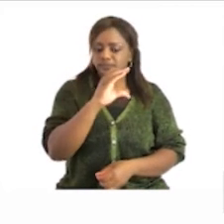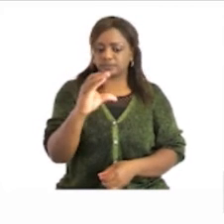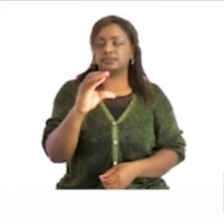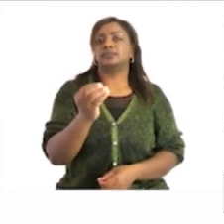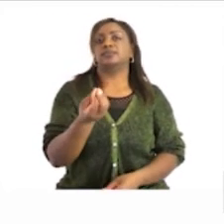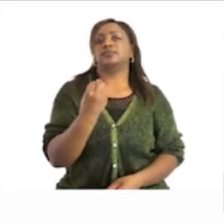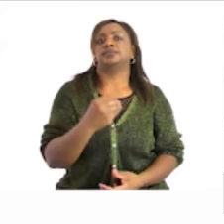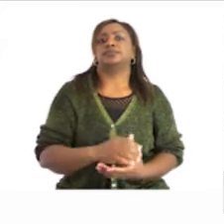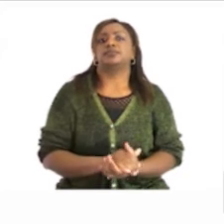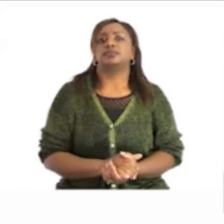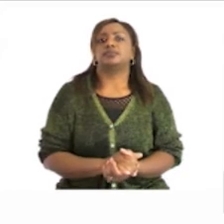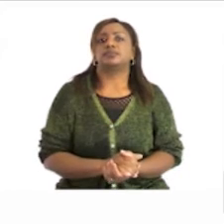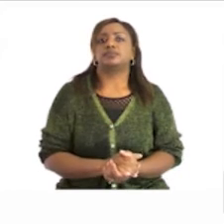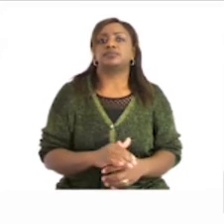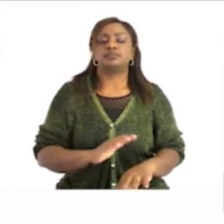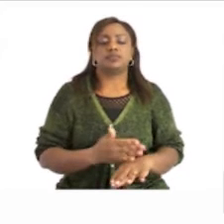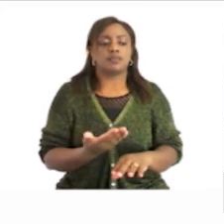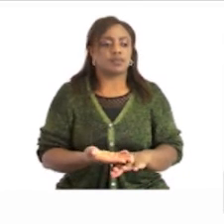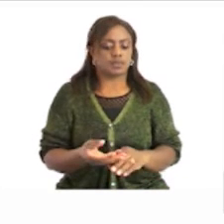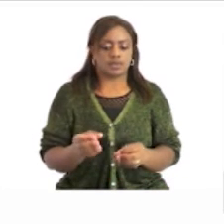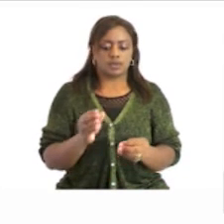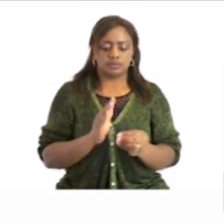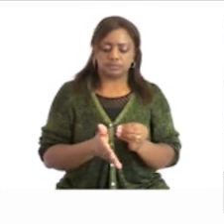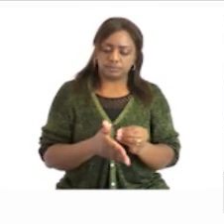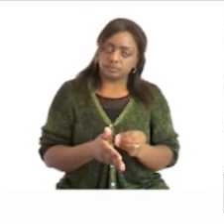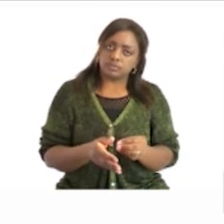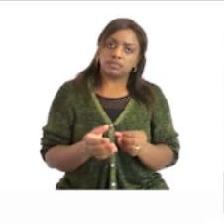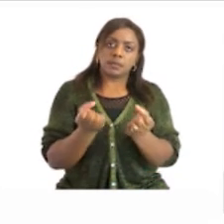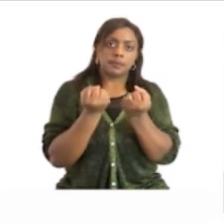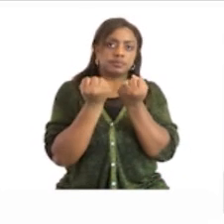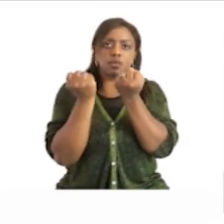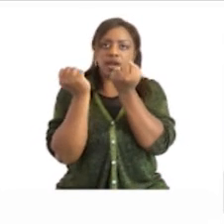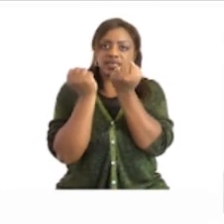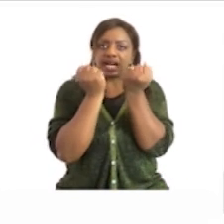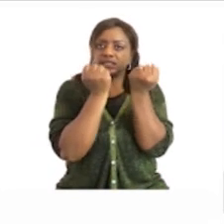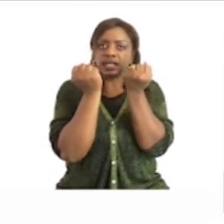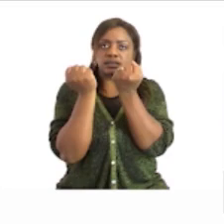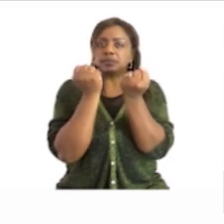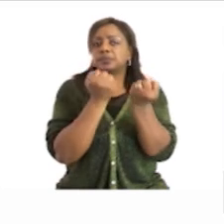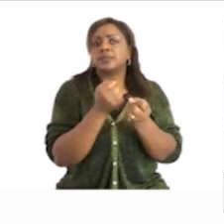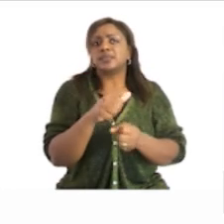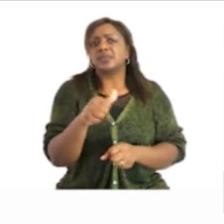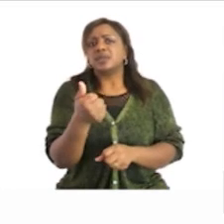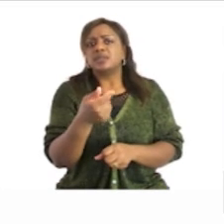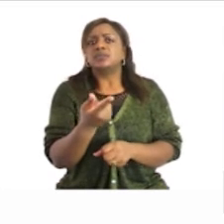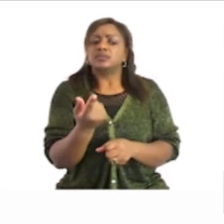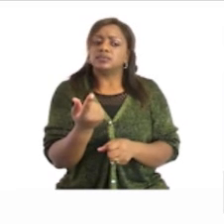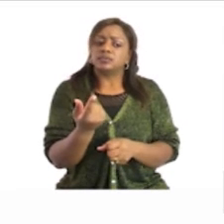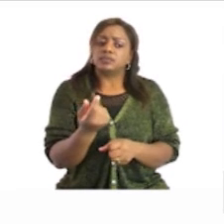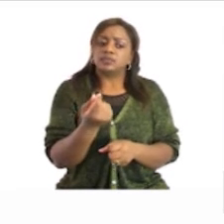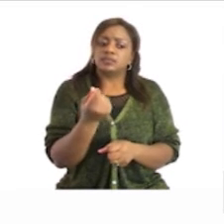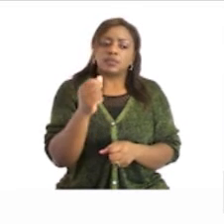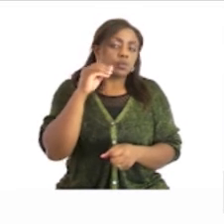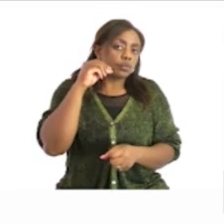of carbohydrates, simple and complex. So simple carbohydrates, another word for it is sugars,